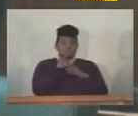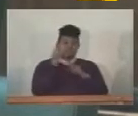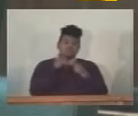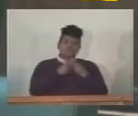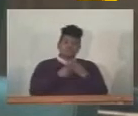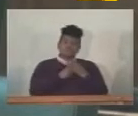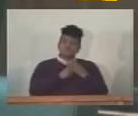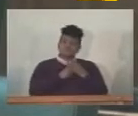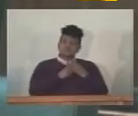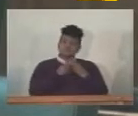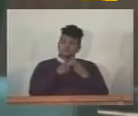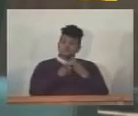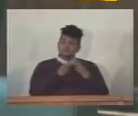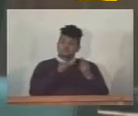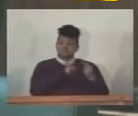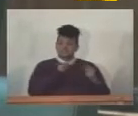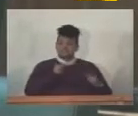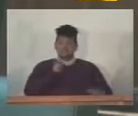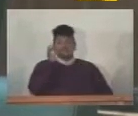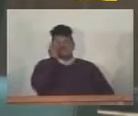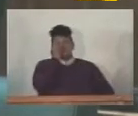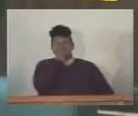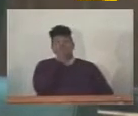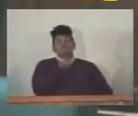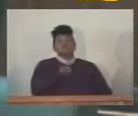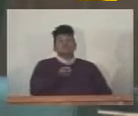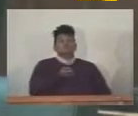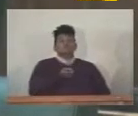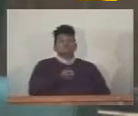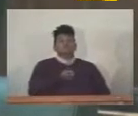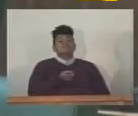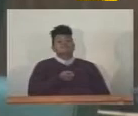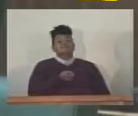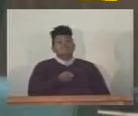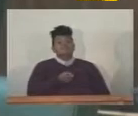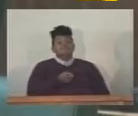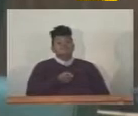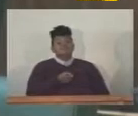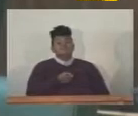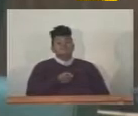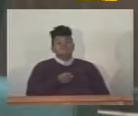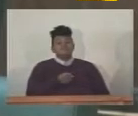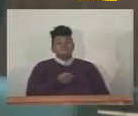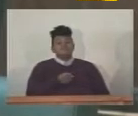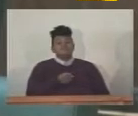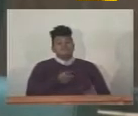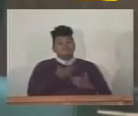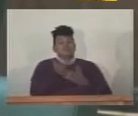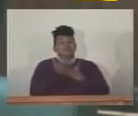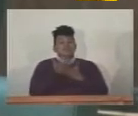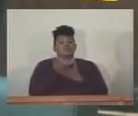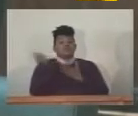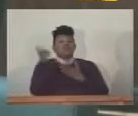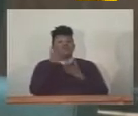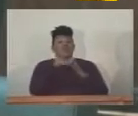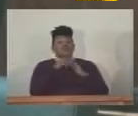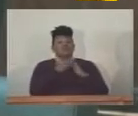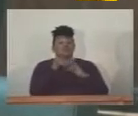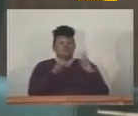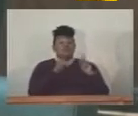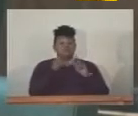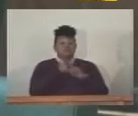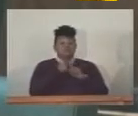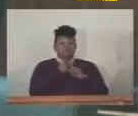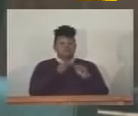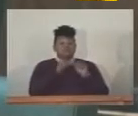as Senator Morris in appealing to all Jamaicans to continue to